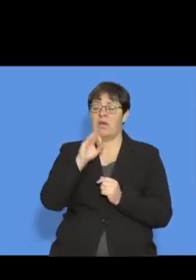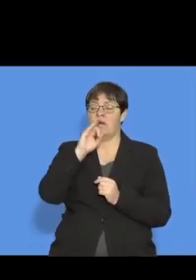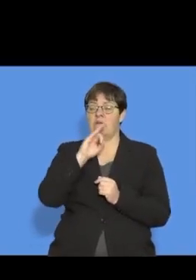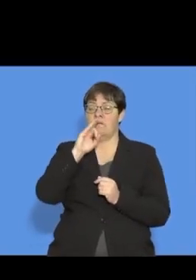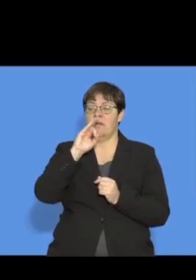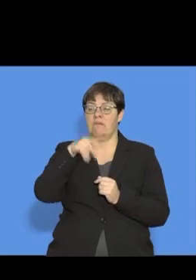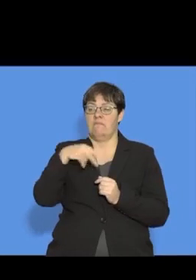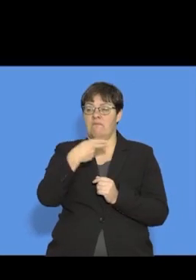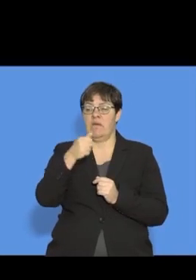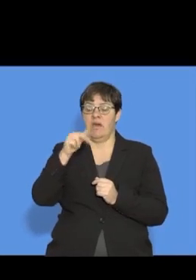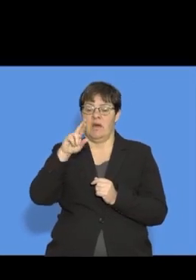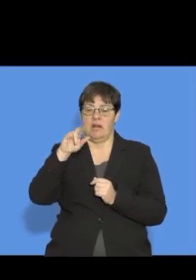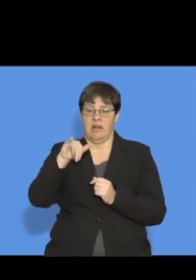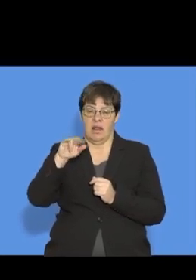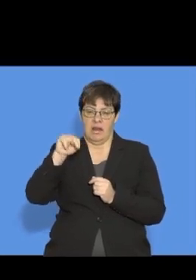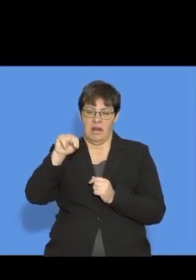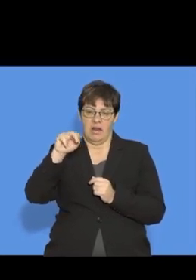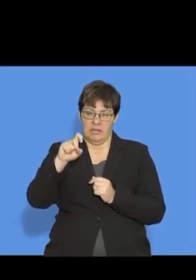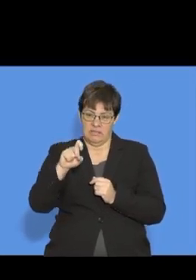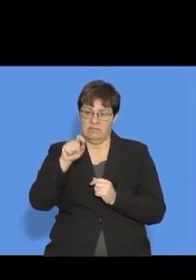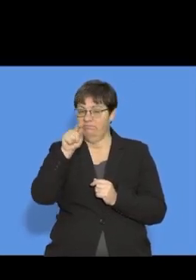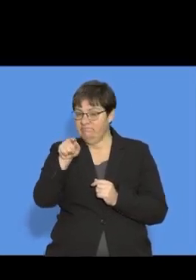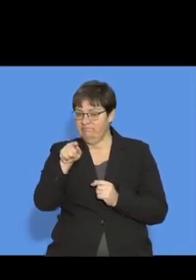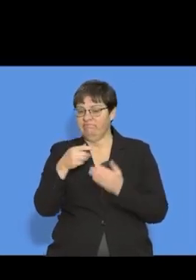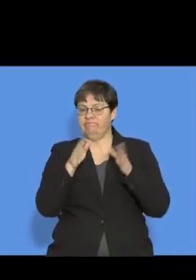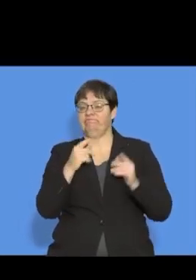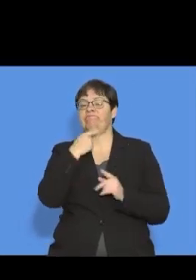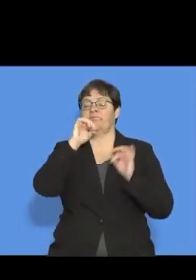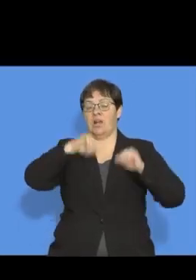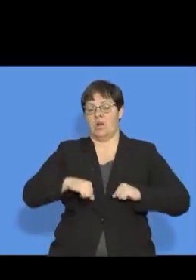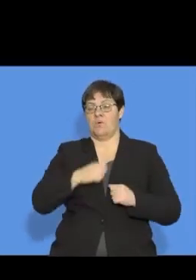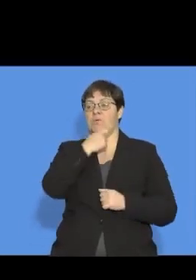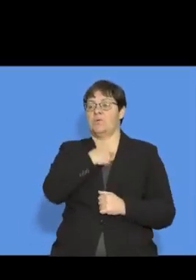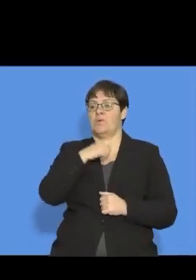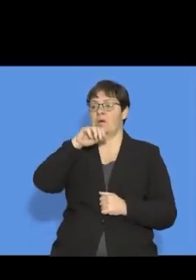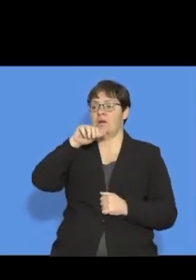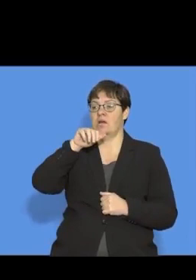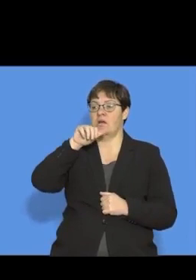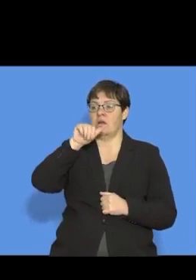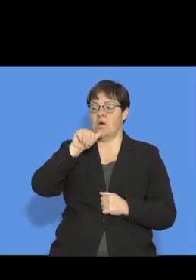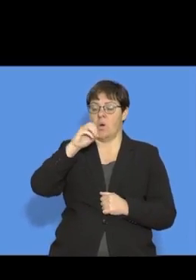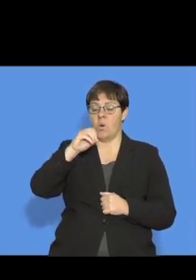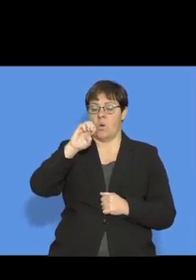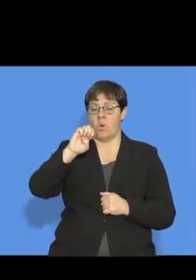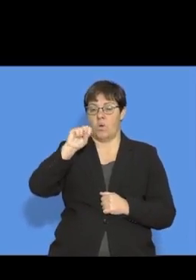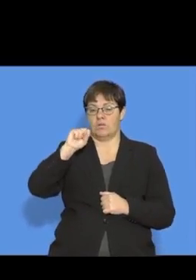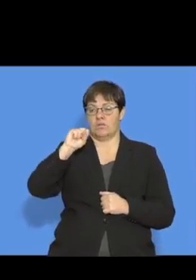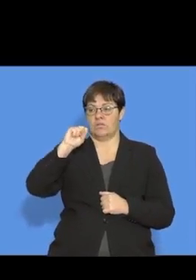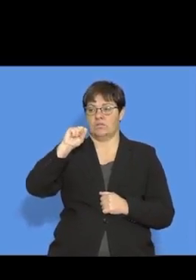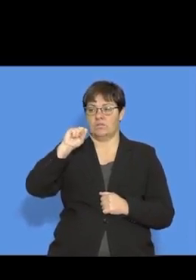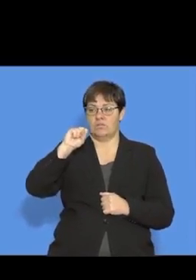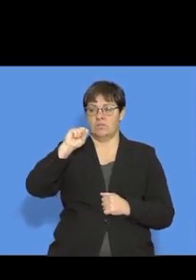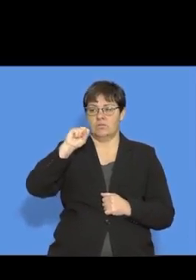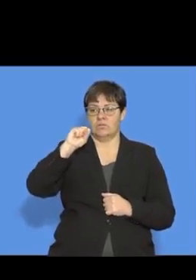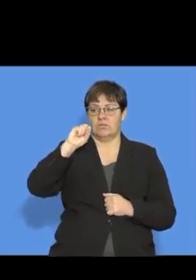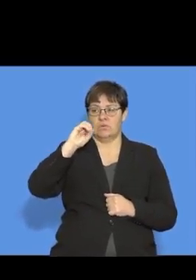pharynx, which is an opening that allows for food to enter the esophagus. The esophagus is a tube